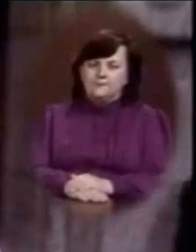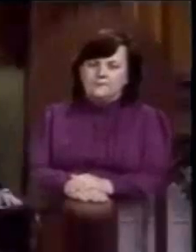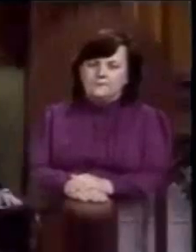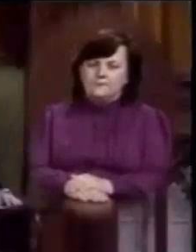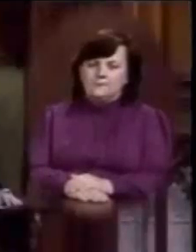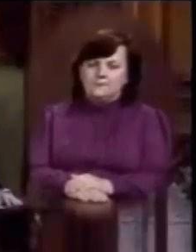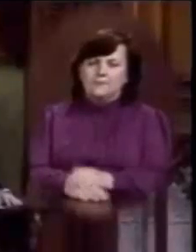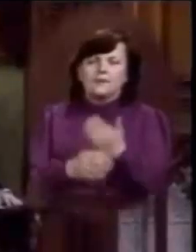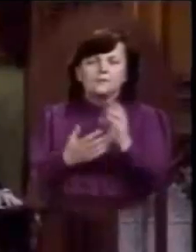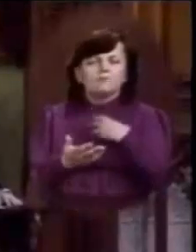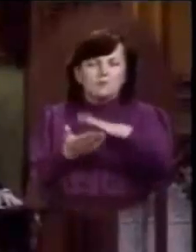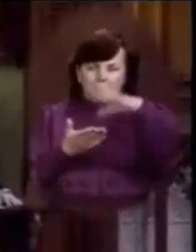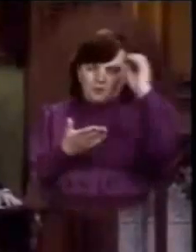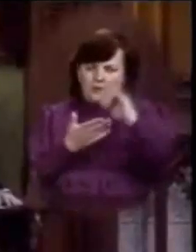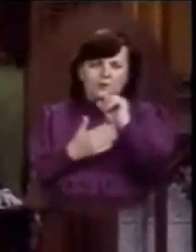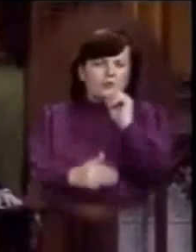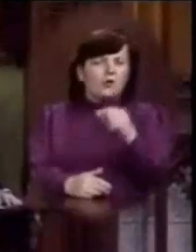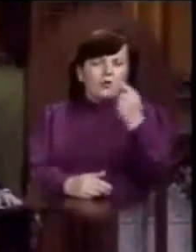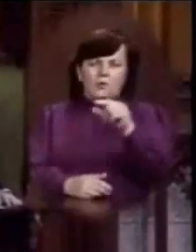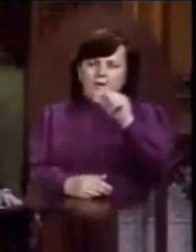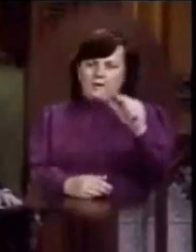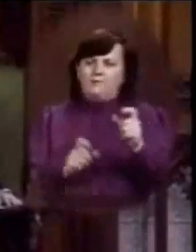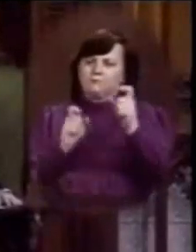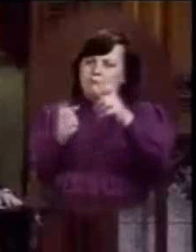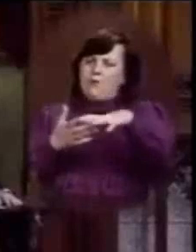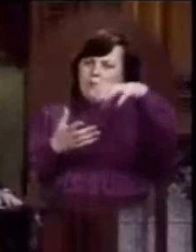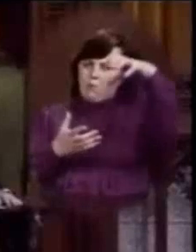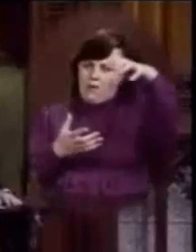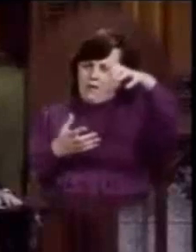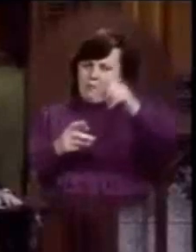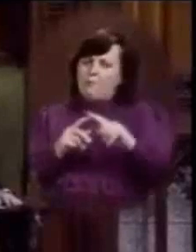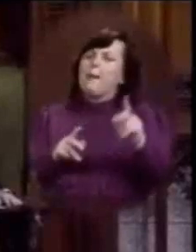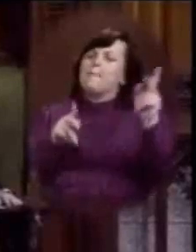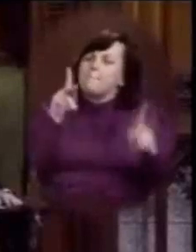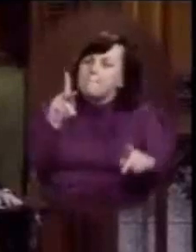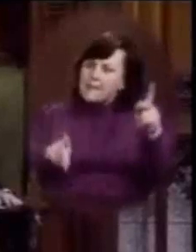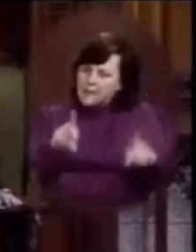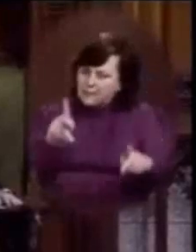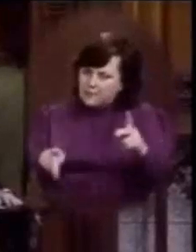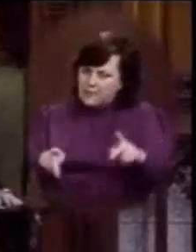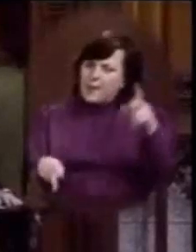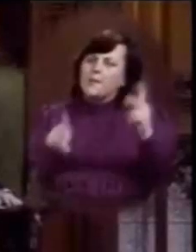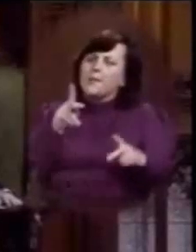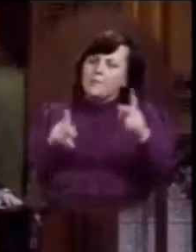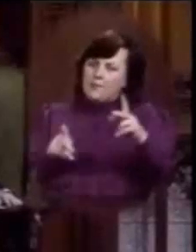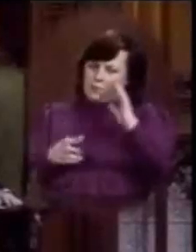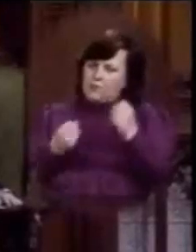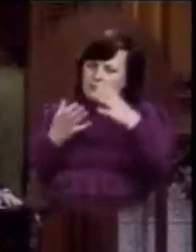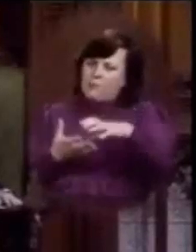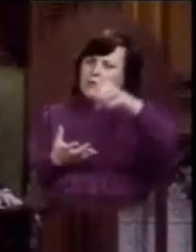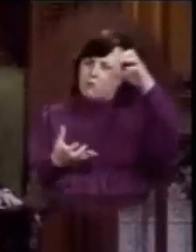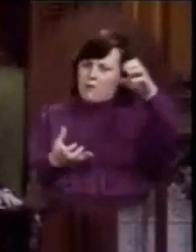And we have learned that it is not governments which create wealth, but people, provided we have policies which encourage them to